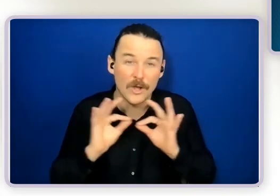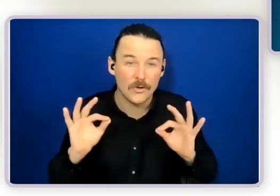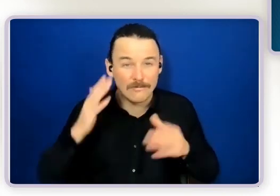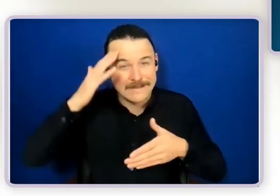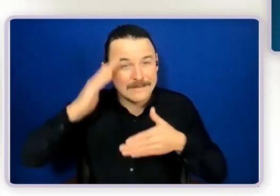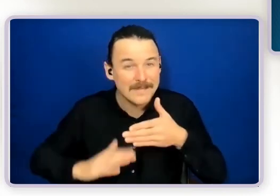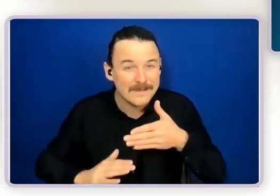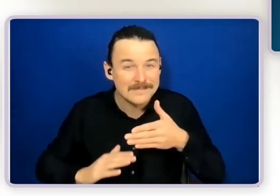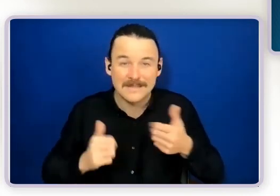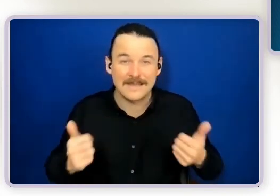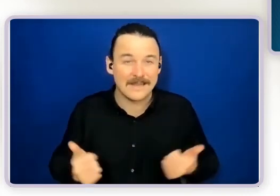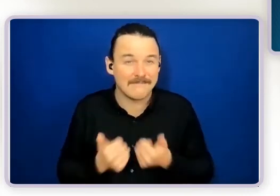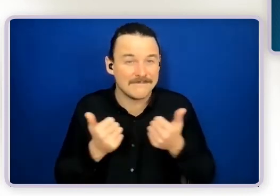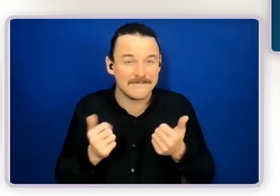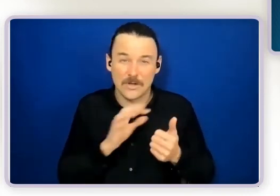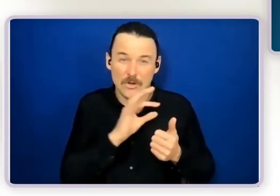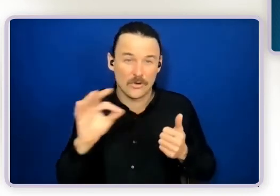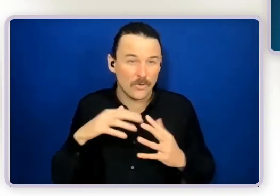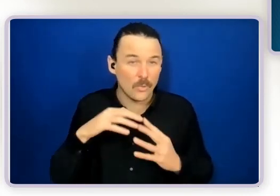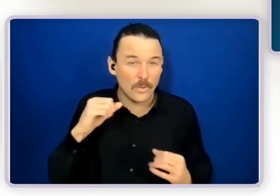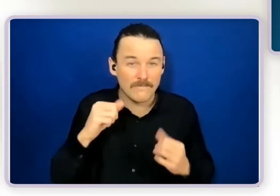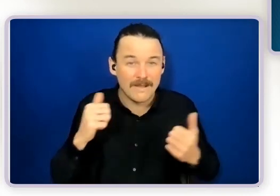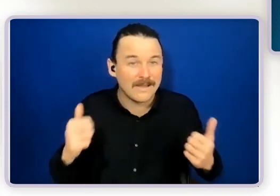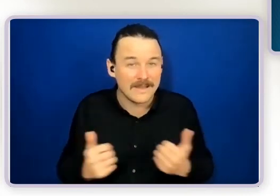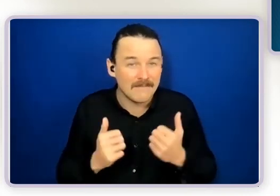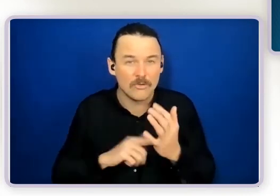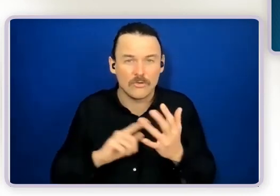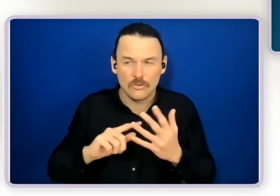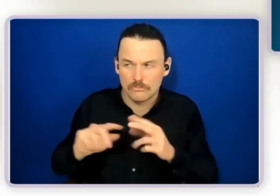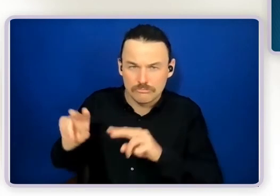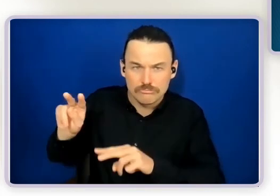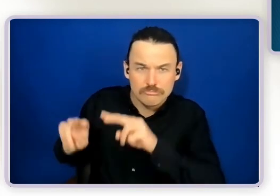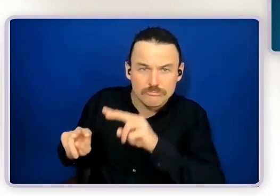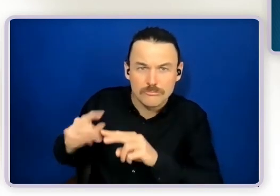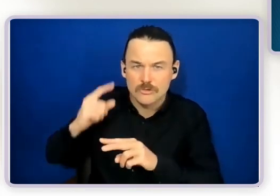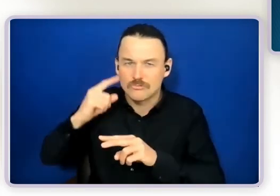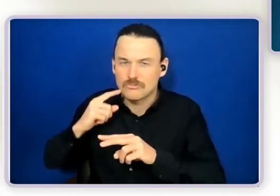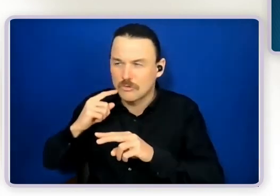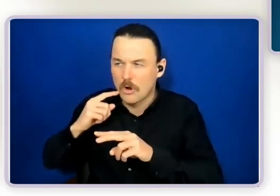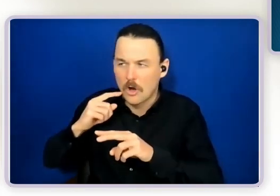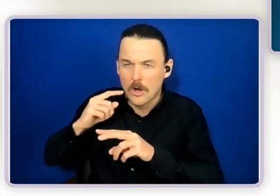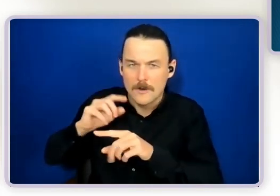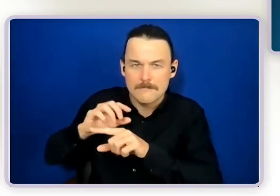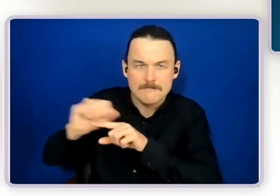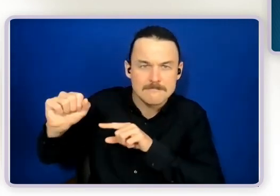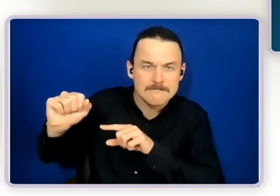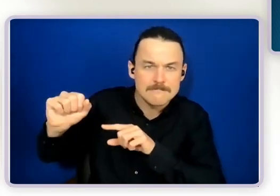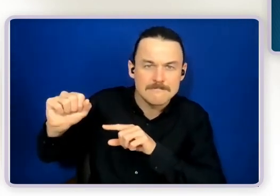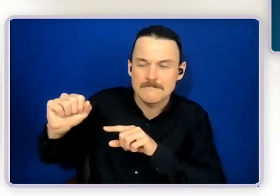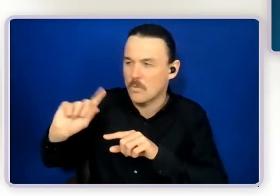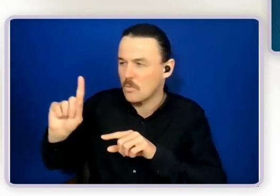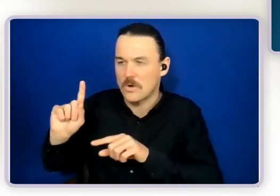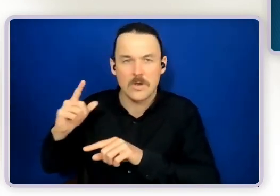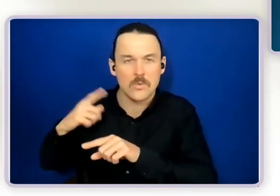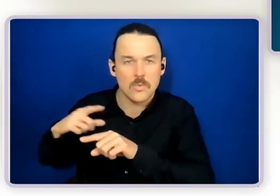out what that is, and we shouldn't even try, just like we shouldn't try and take out somebody's gallbladder. So